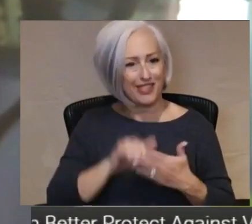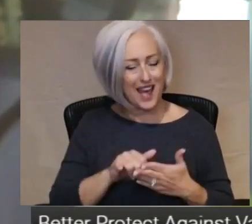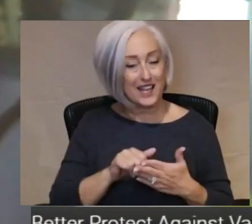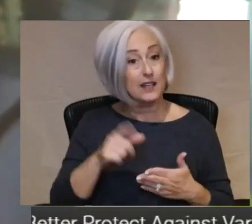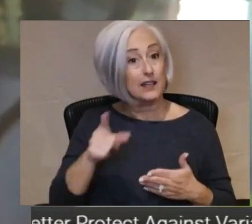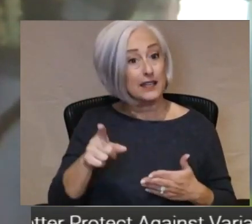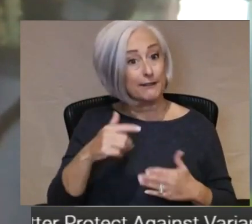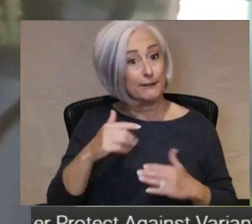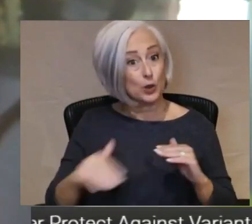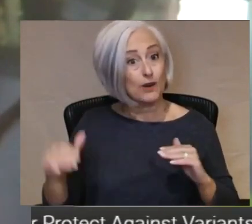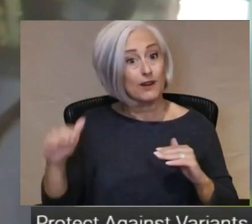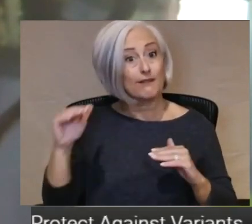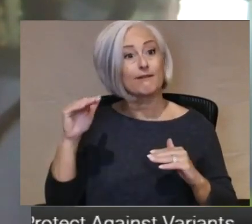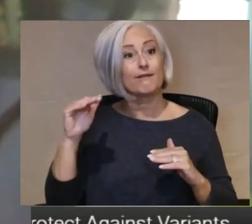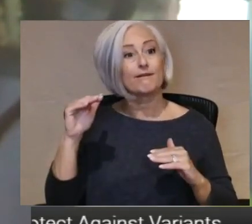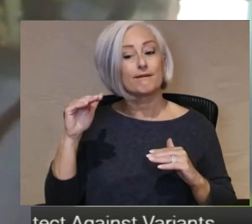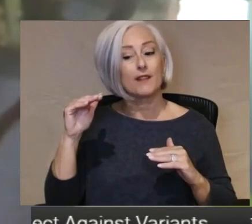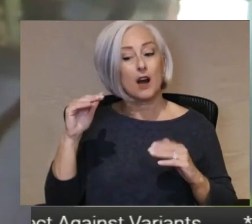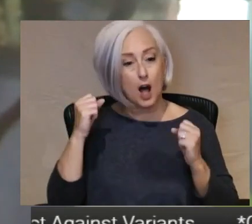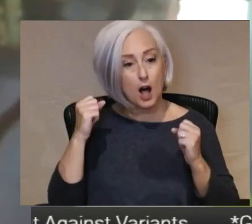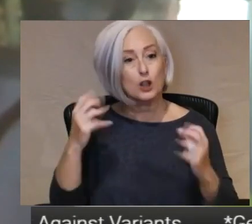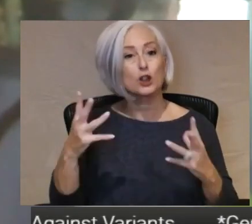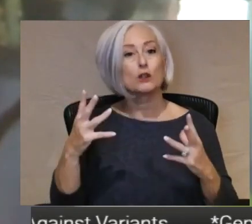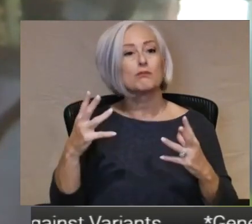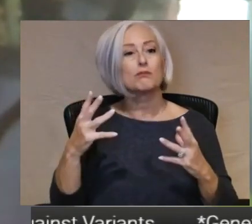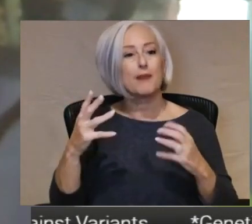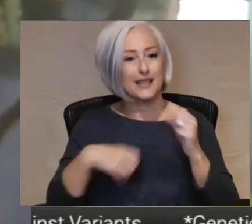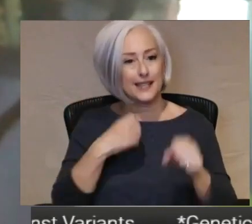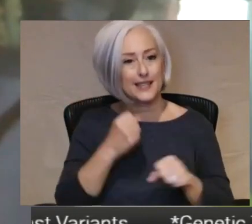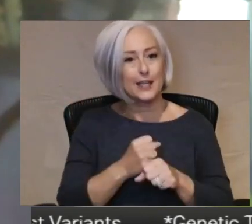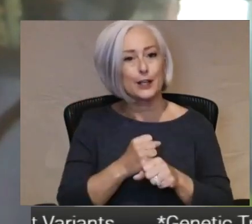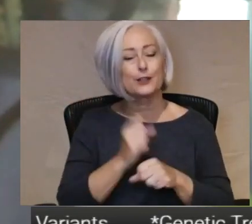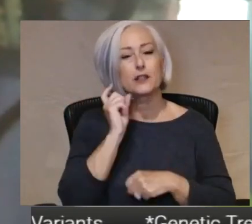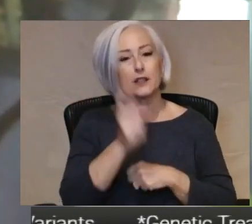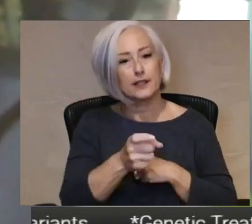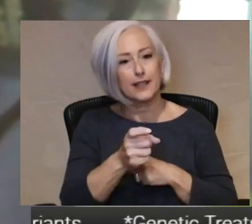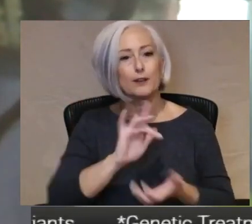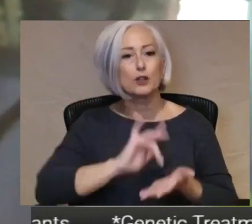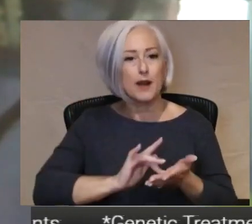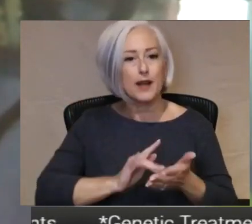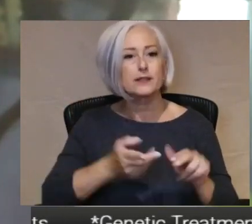gone over a long period of time and they keep giving you meds and they up it